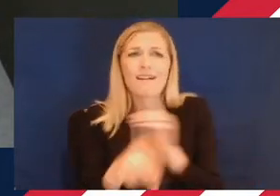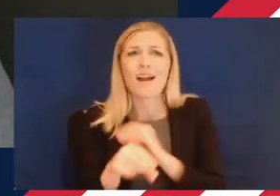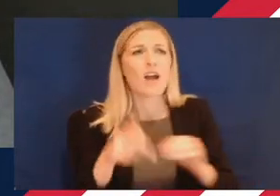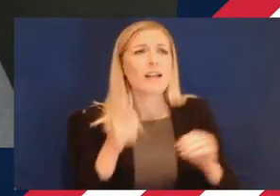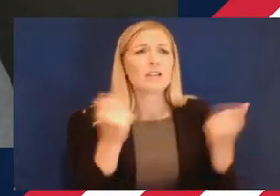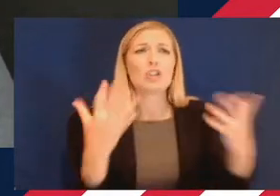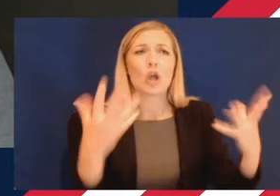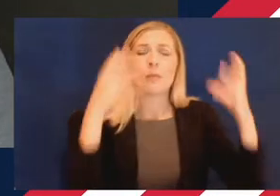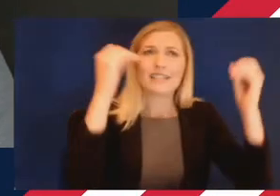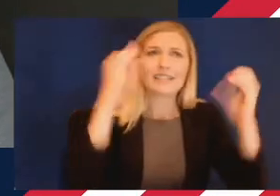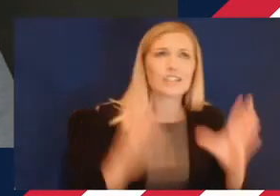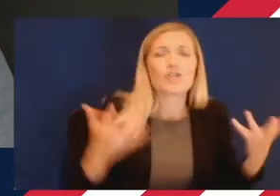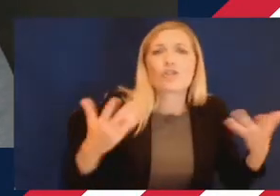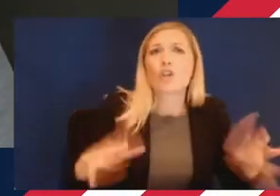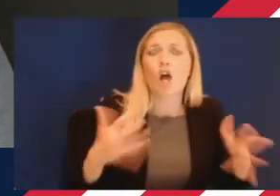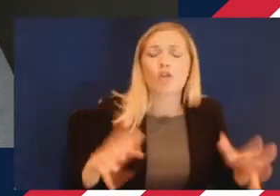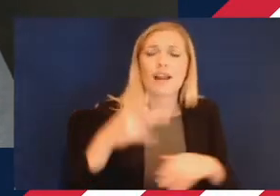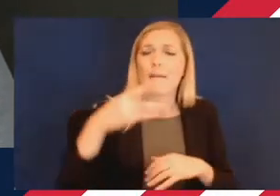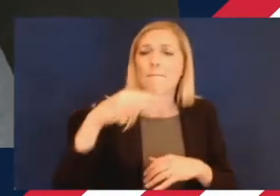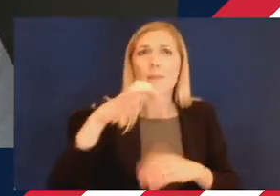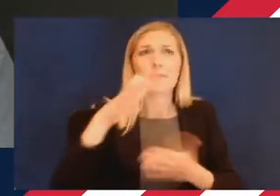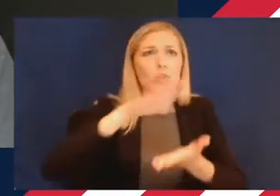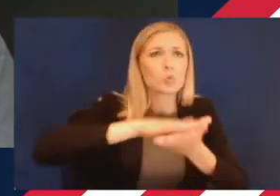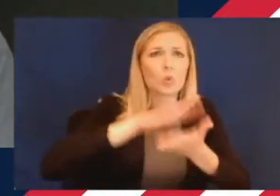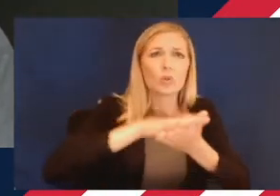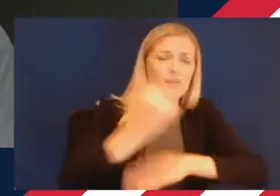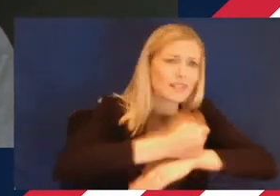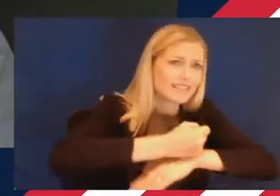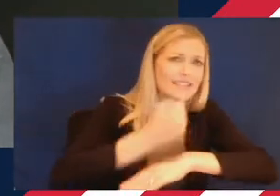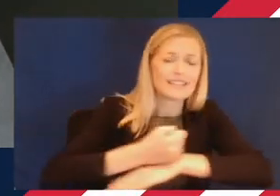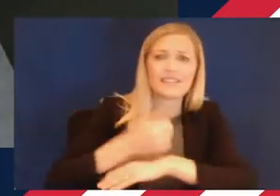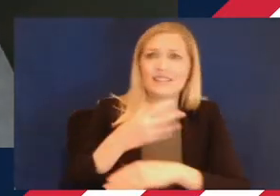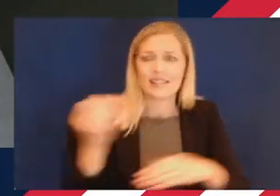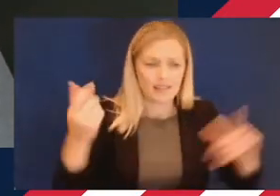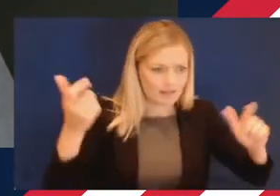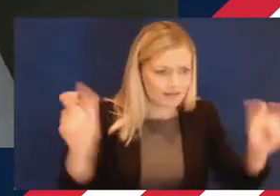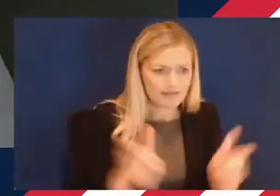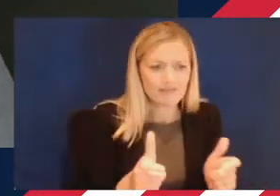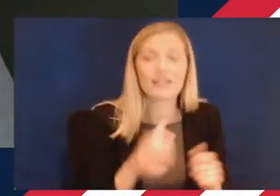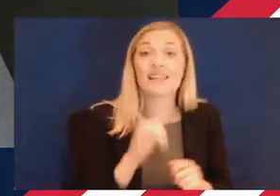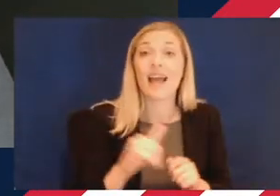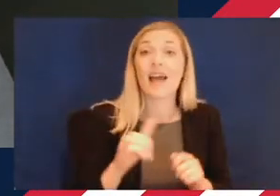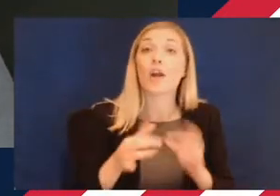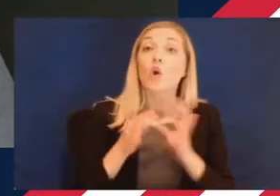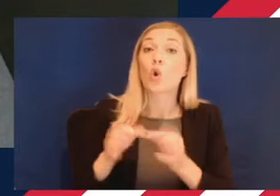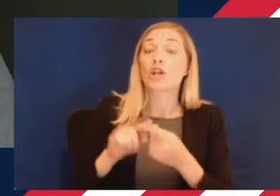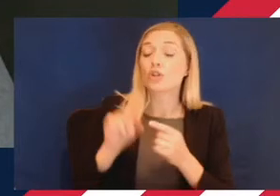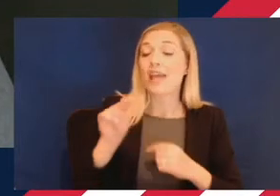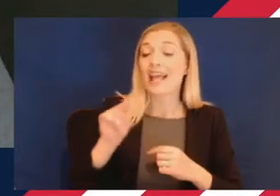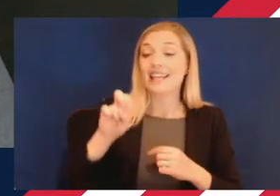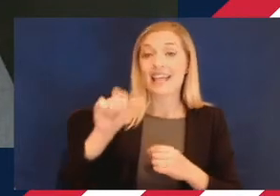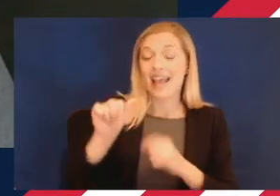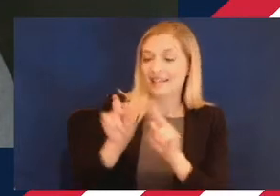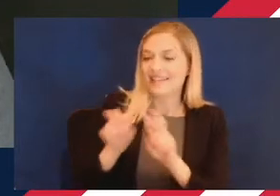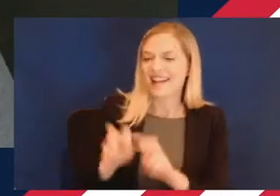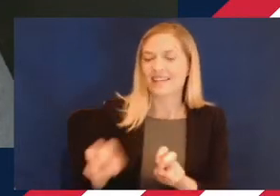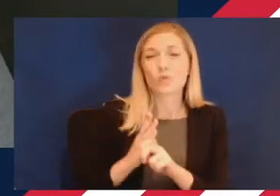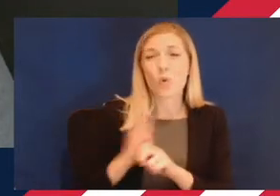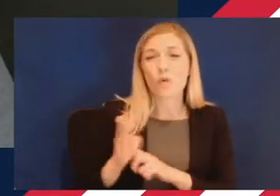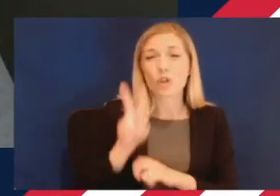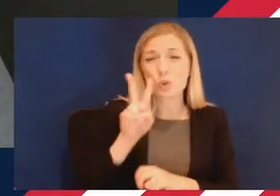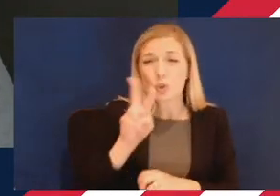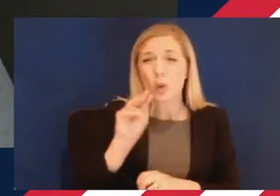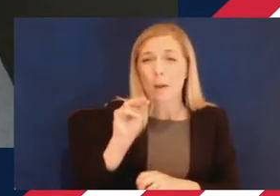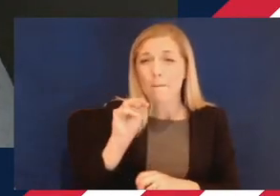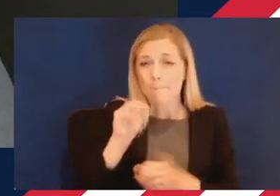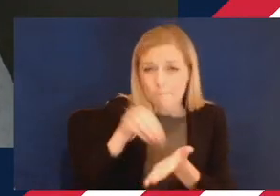educations have been lost because of the pandemic. And according to NEA's analysis, nearly 2 million educators will lose their job over the next